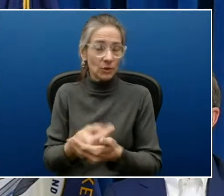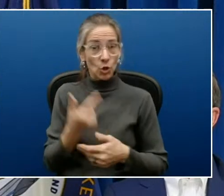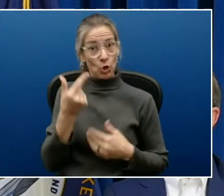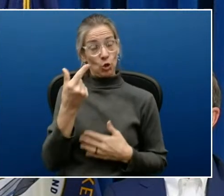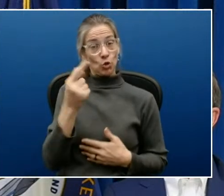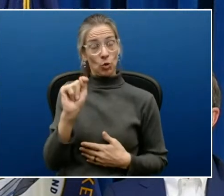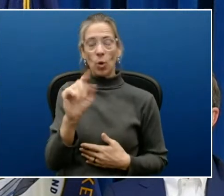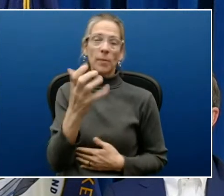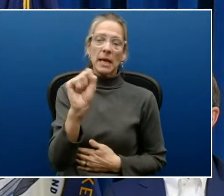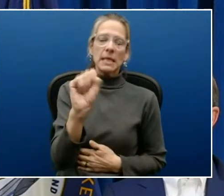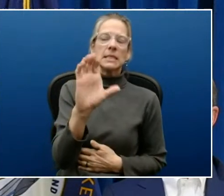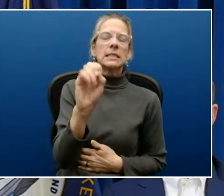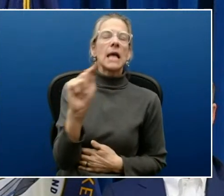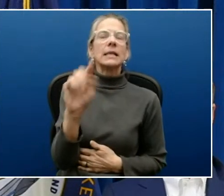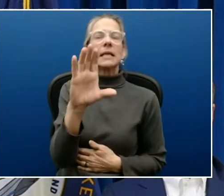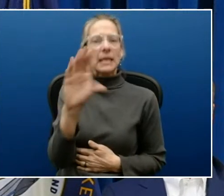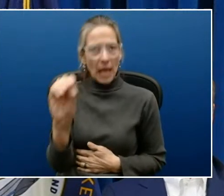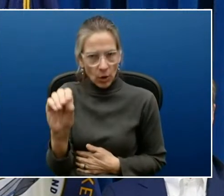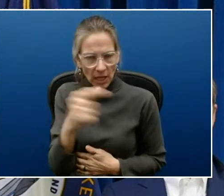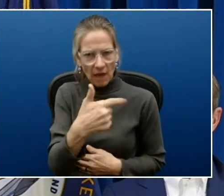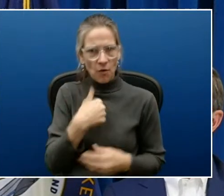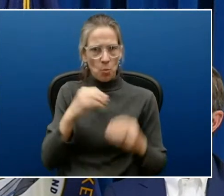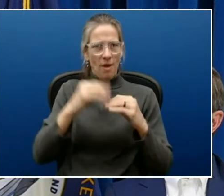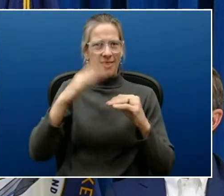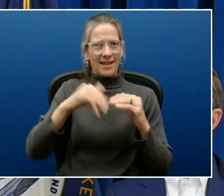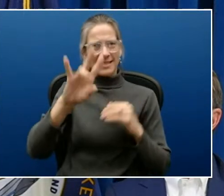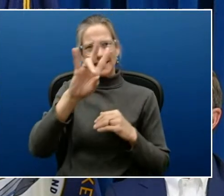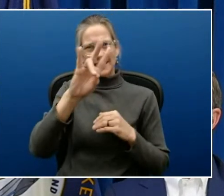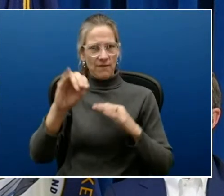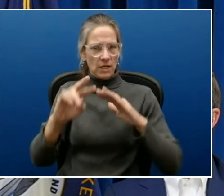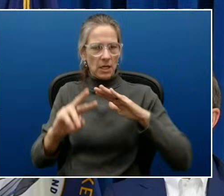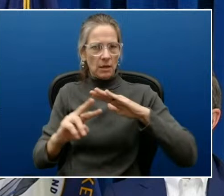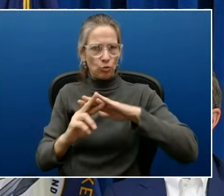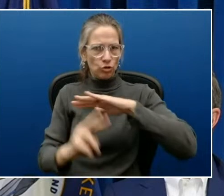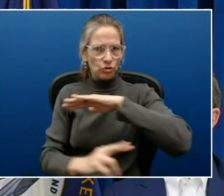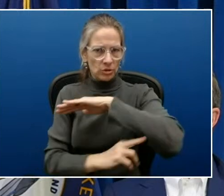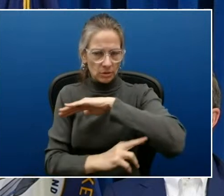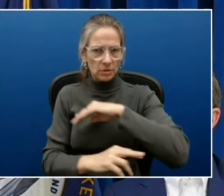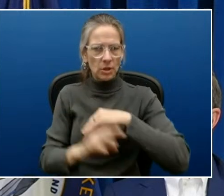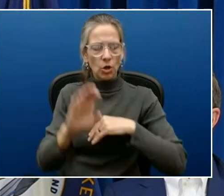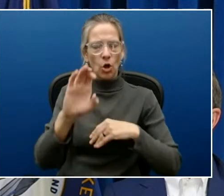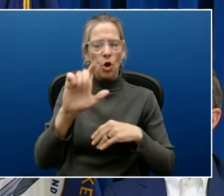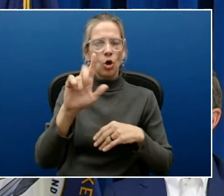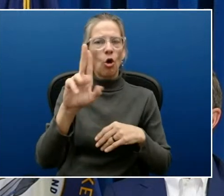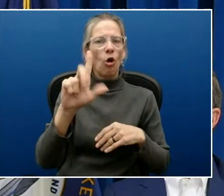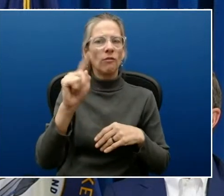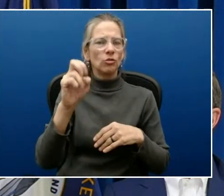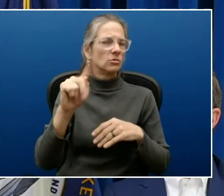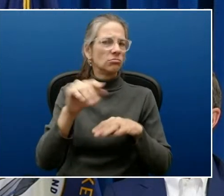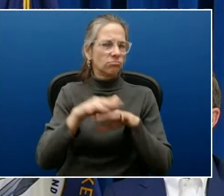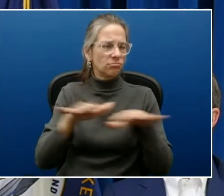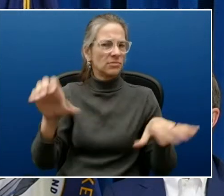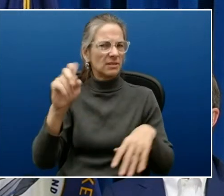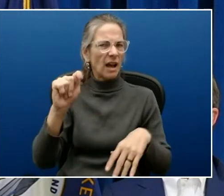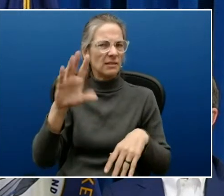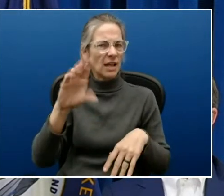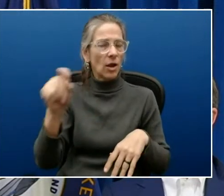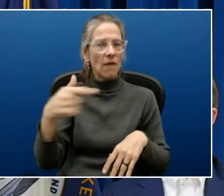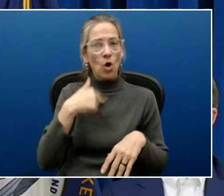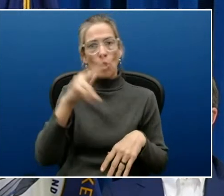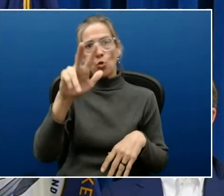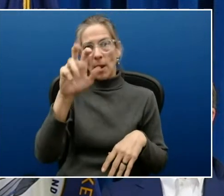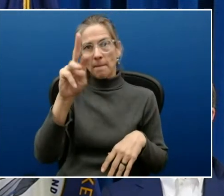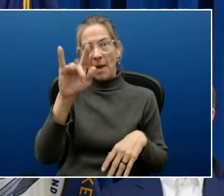Scott County has over 70 bridges and culverts throughout Scott County that run on 300 miles of